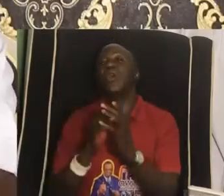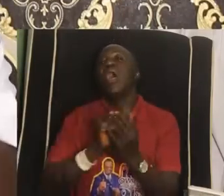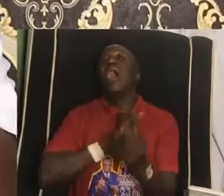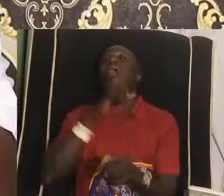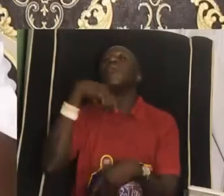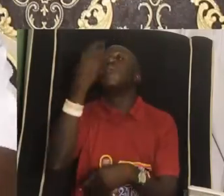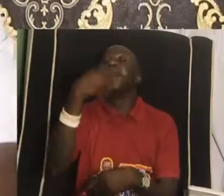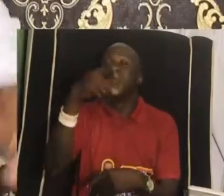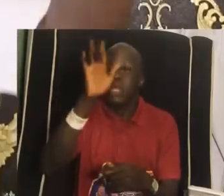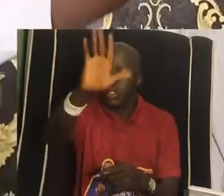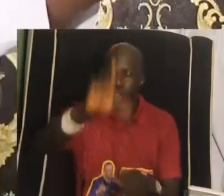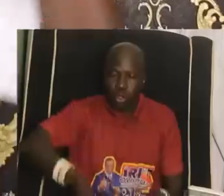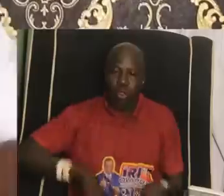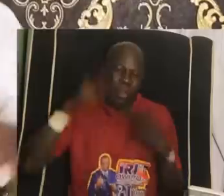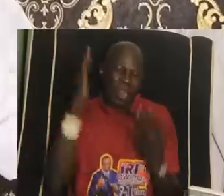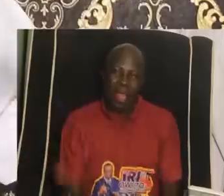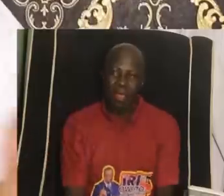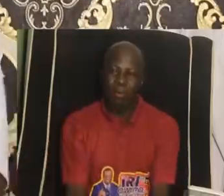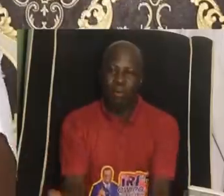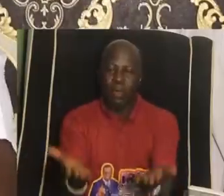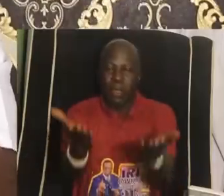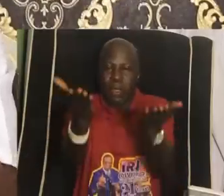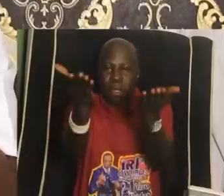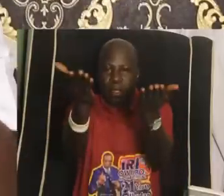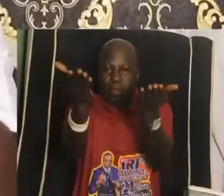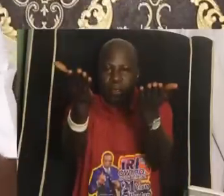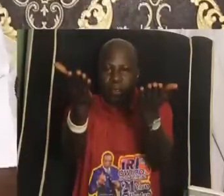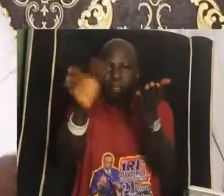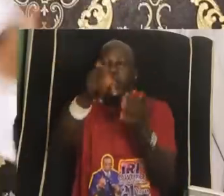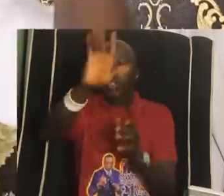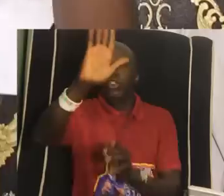I prophesy. Your love will rise.